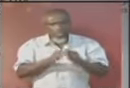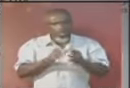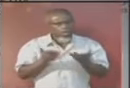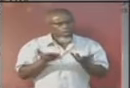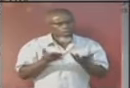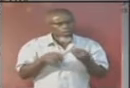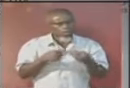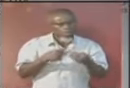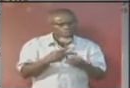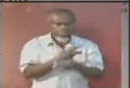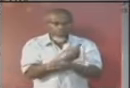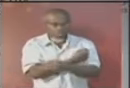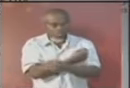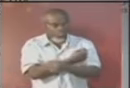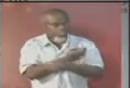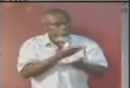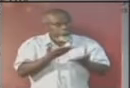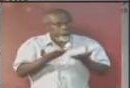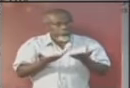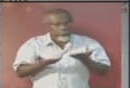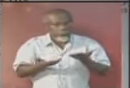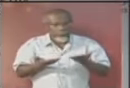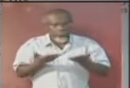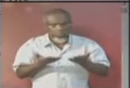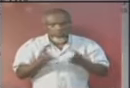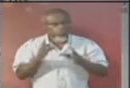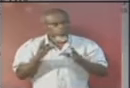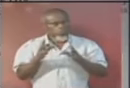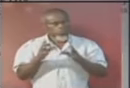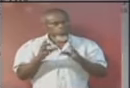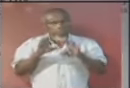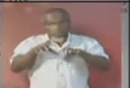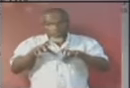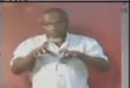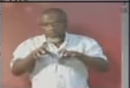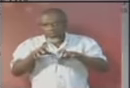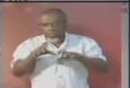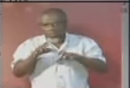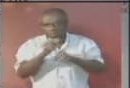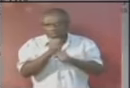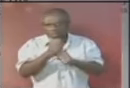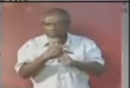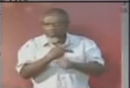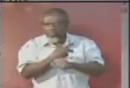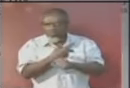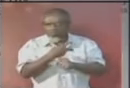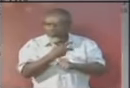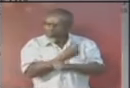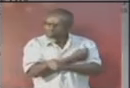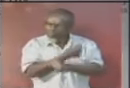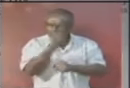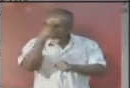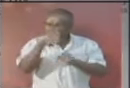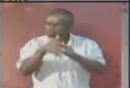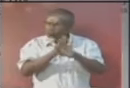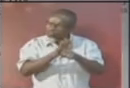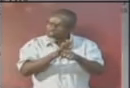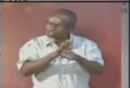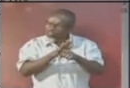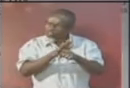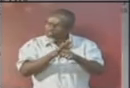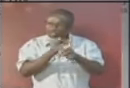the vaccines. We've been able to get a vaccine for COVID-19 within a relatively short space of time,